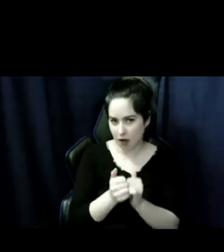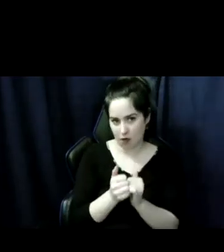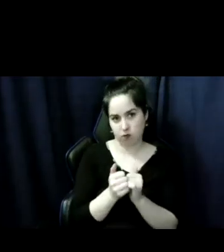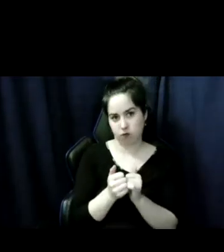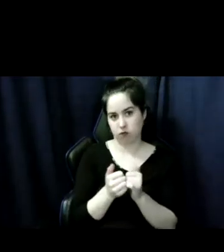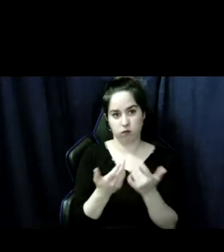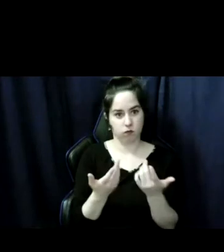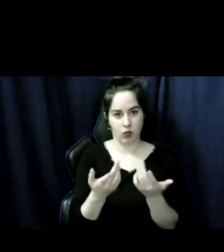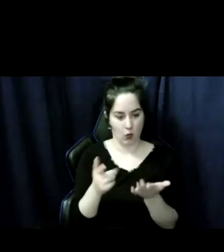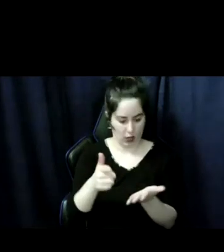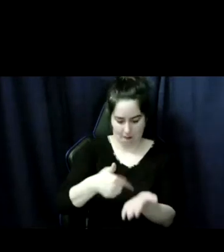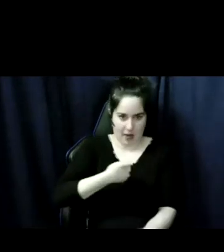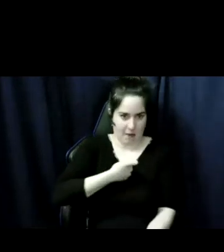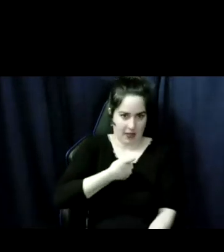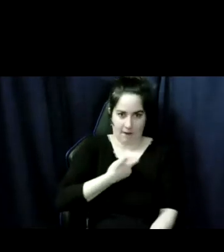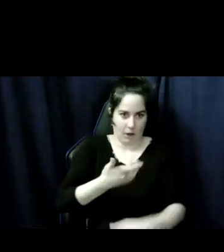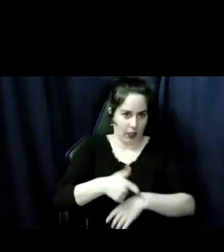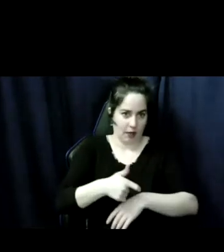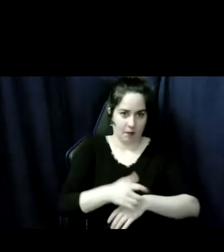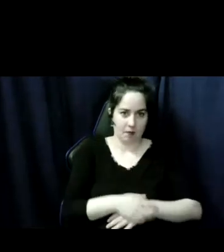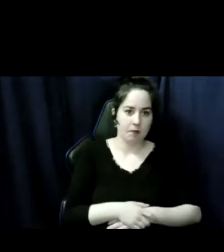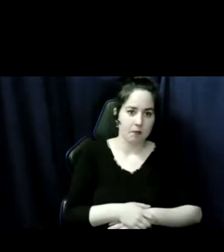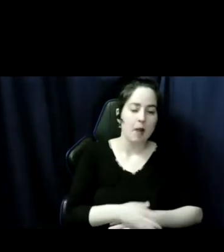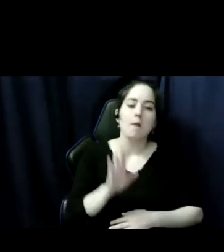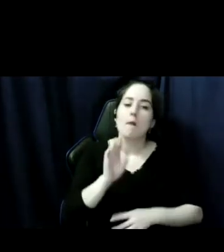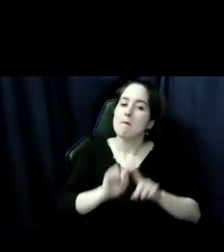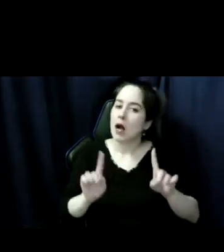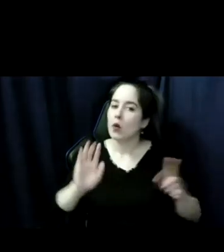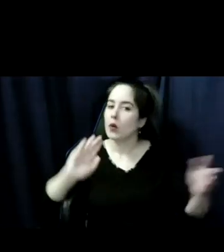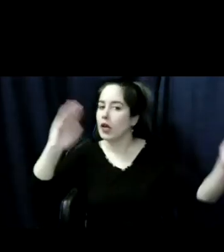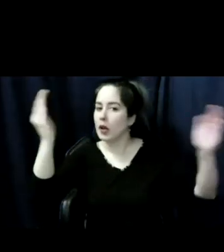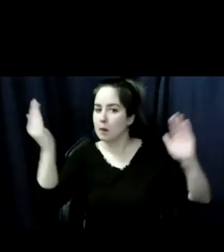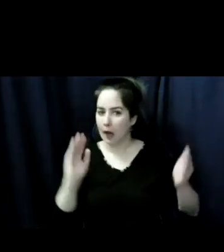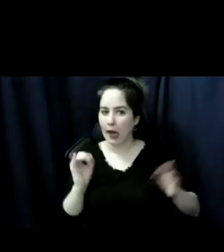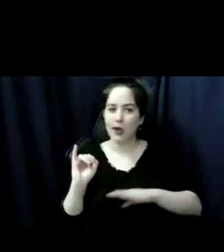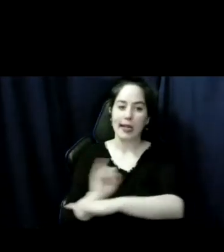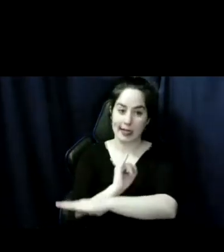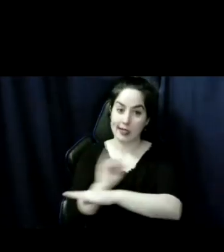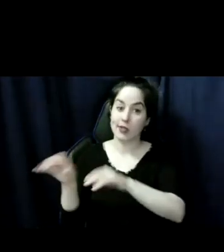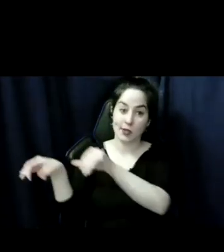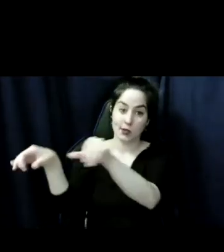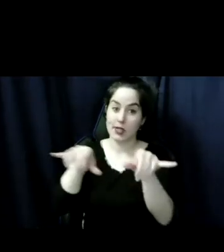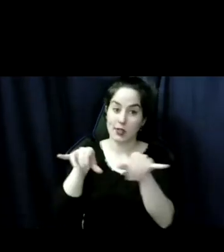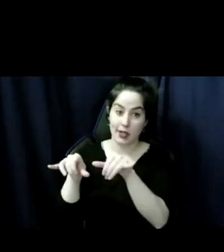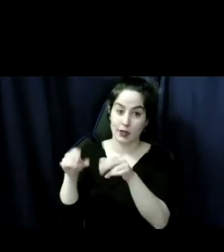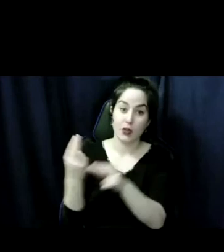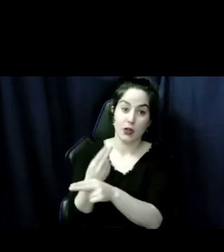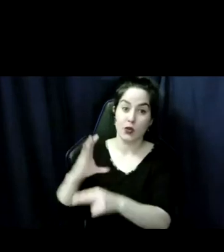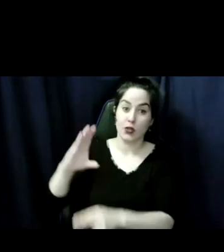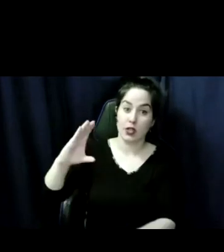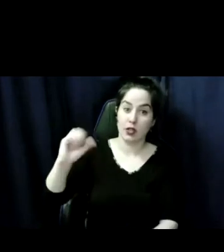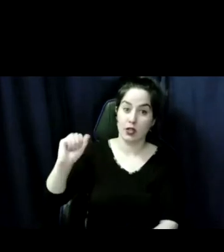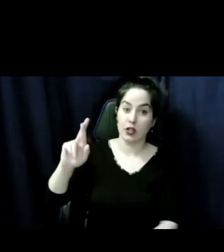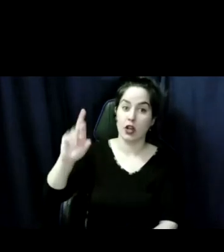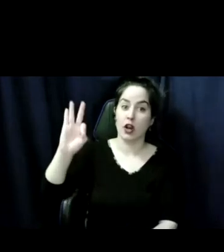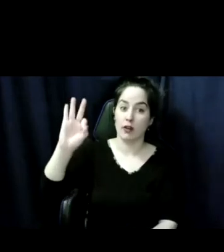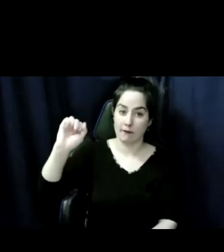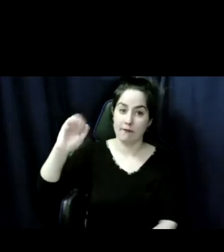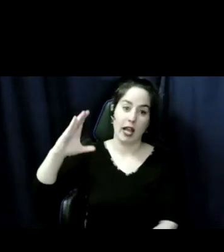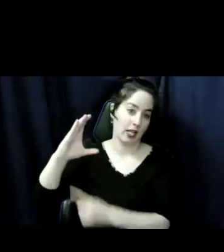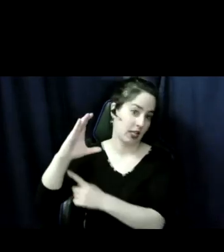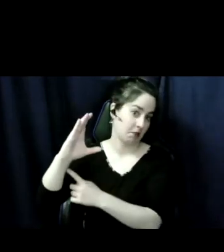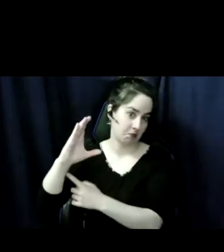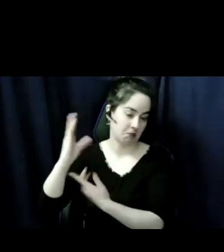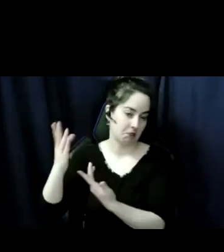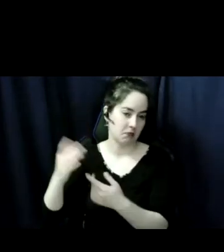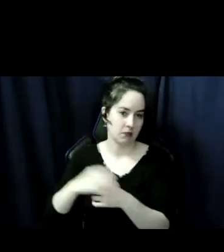pay yourself for your time. We would be looking though comparatively to industry standards like CARFAC. Okay, so that's what I was curious. So if I look up, and